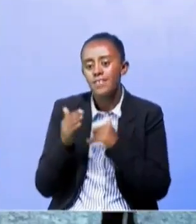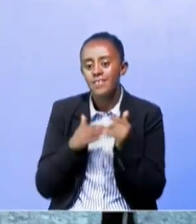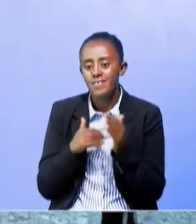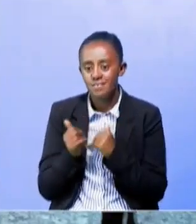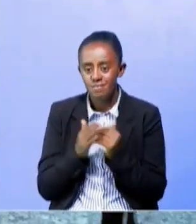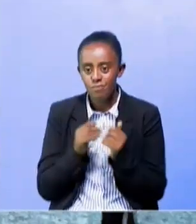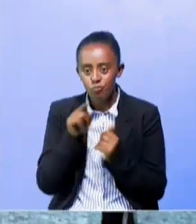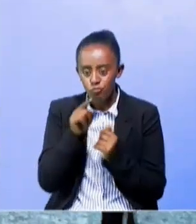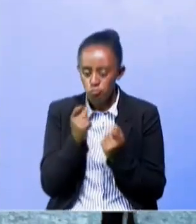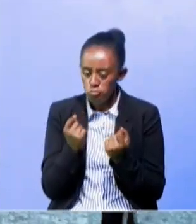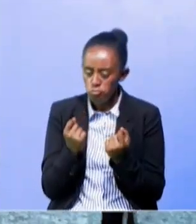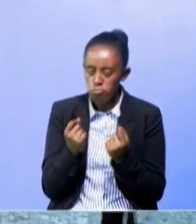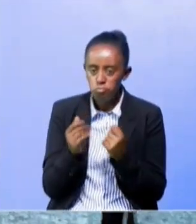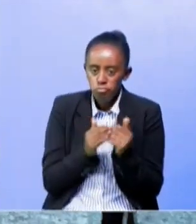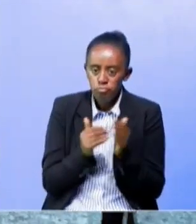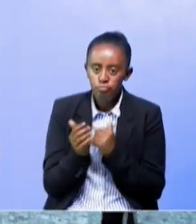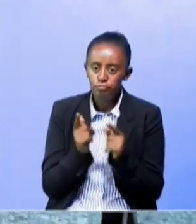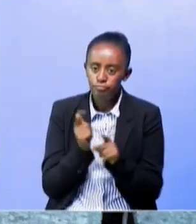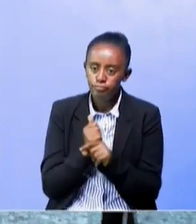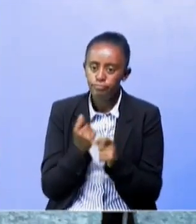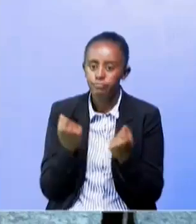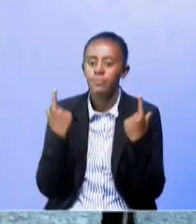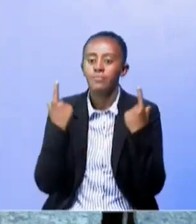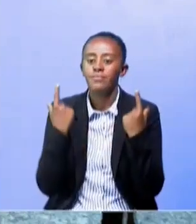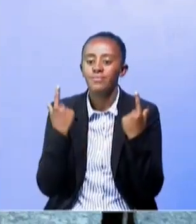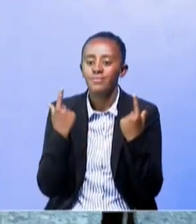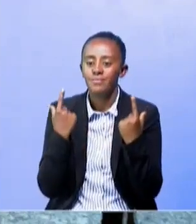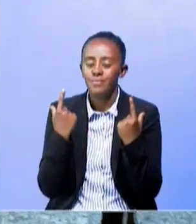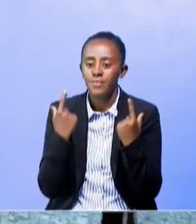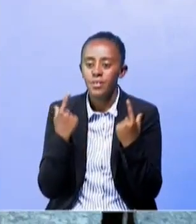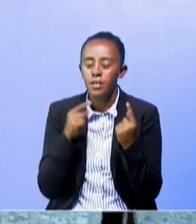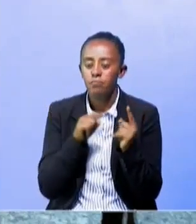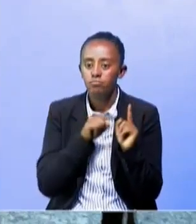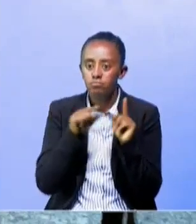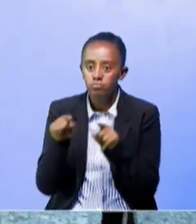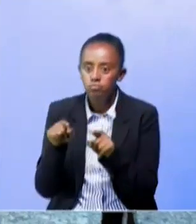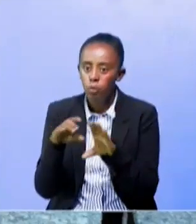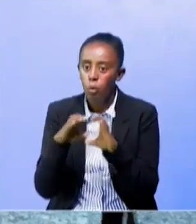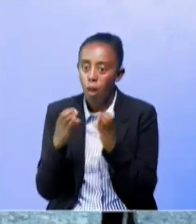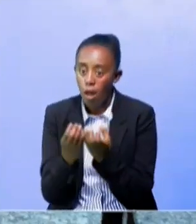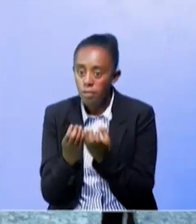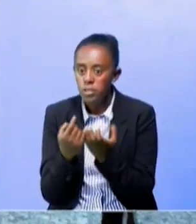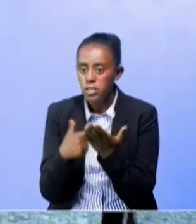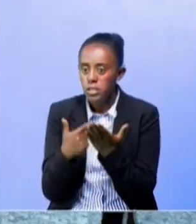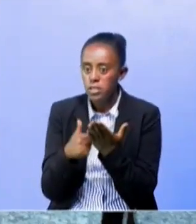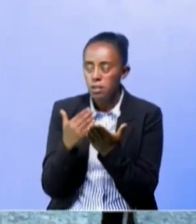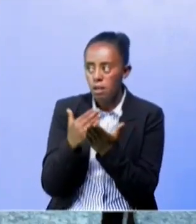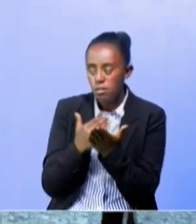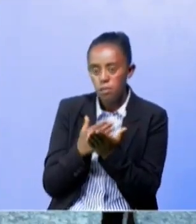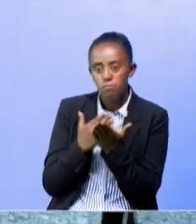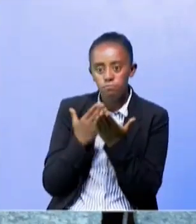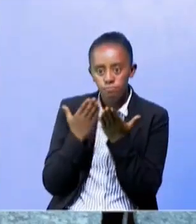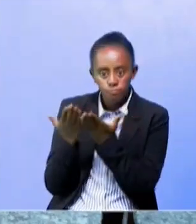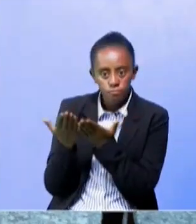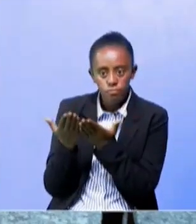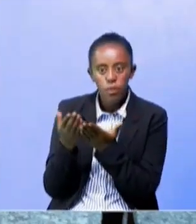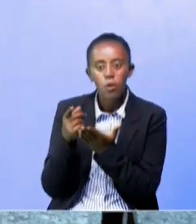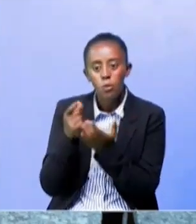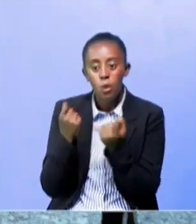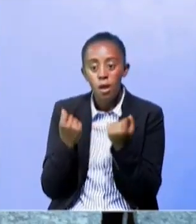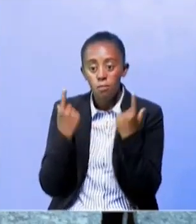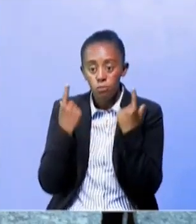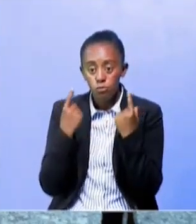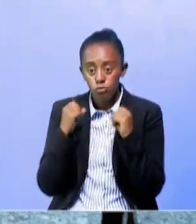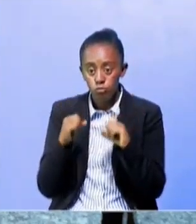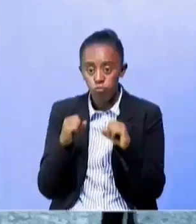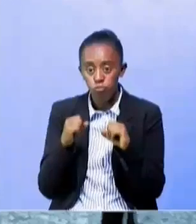You are able to understand. You see? Yeah. When you go to class, when the teacher gives this lesson, you are able to understand the lesson